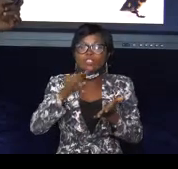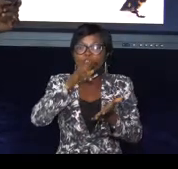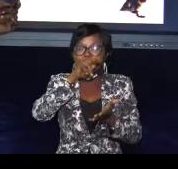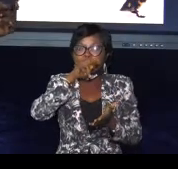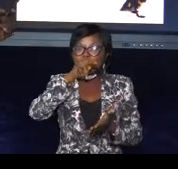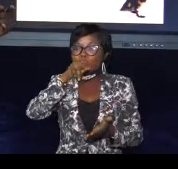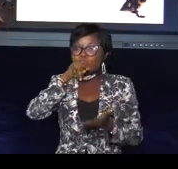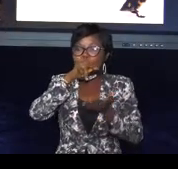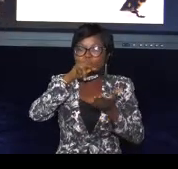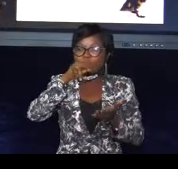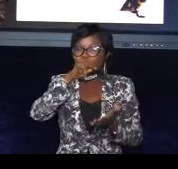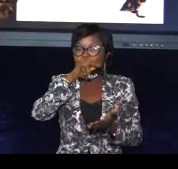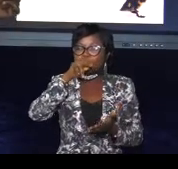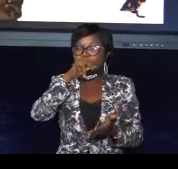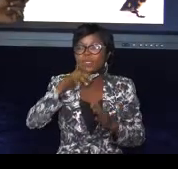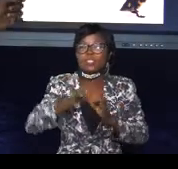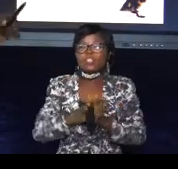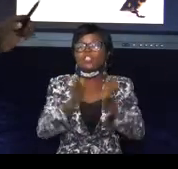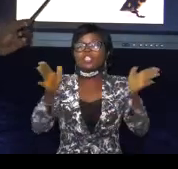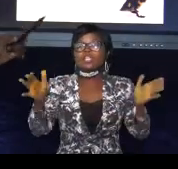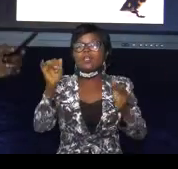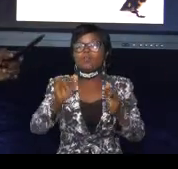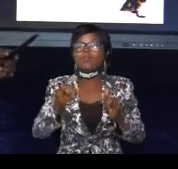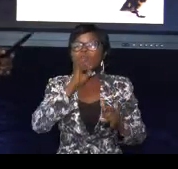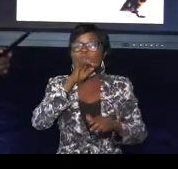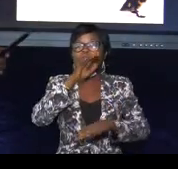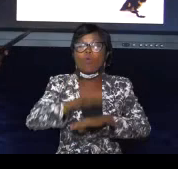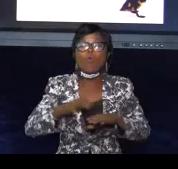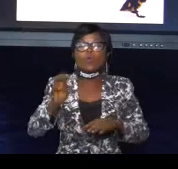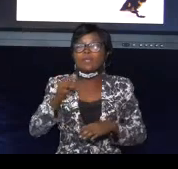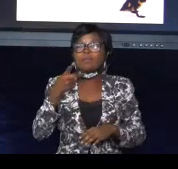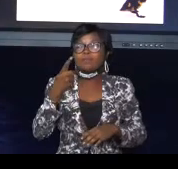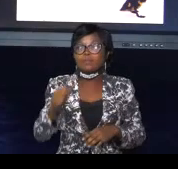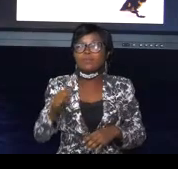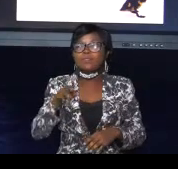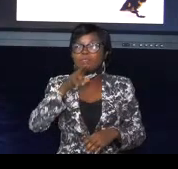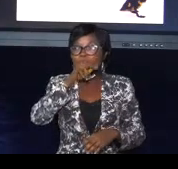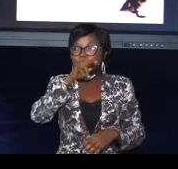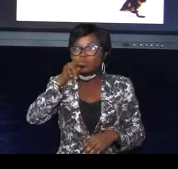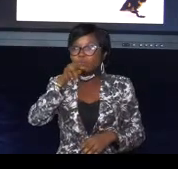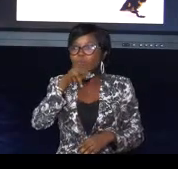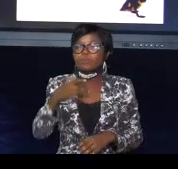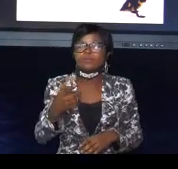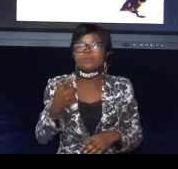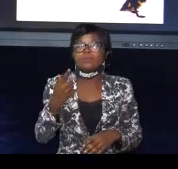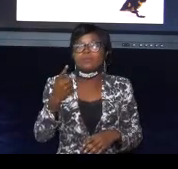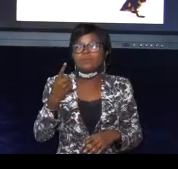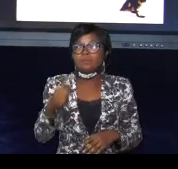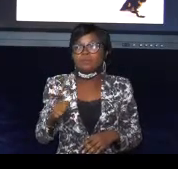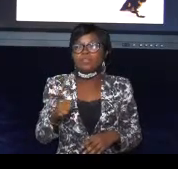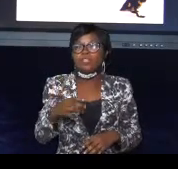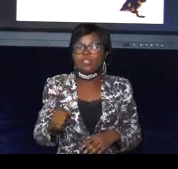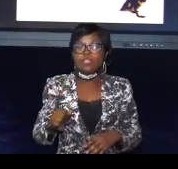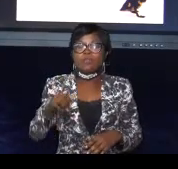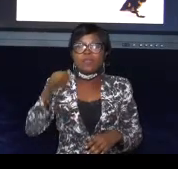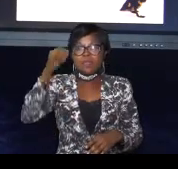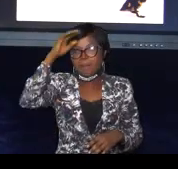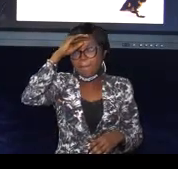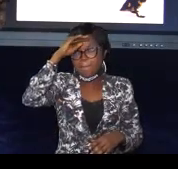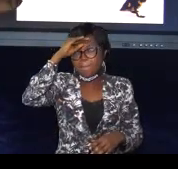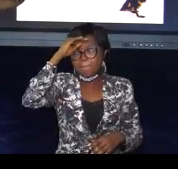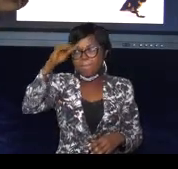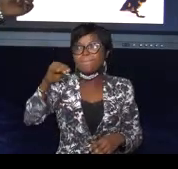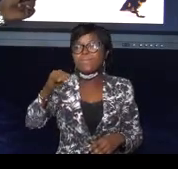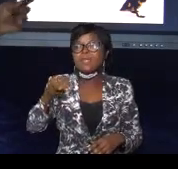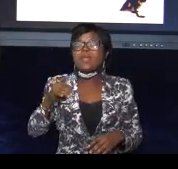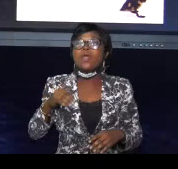them the duck. Yes, the duck. Generally, we call them the duck. But the male duck is not called a duck.